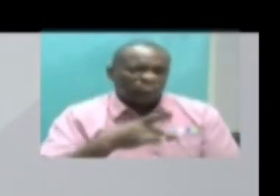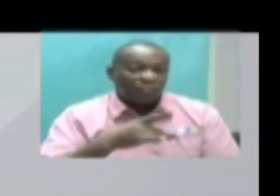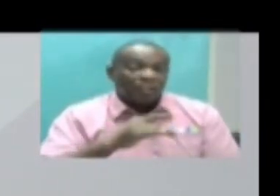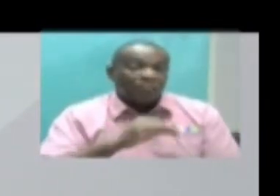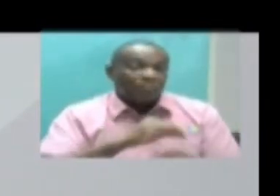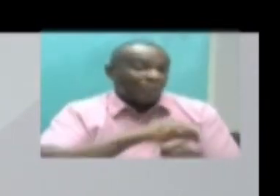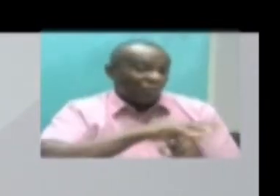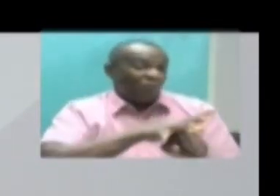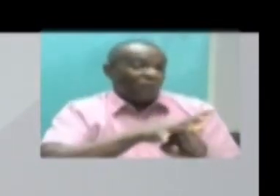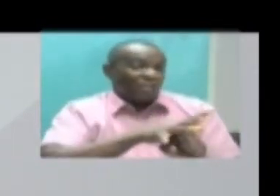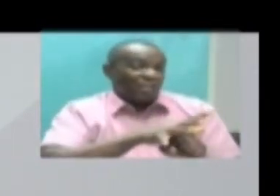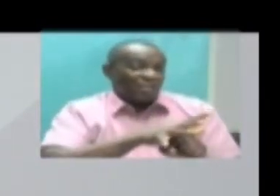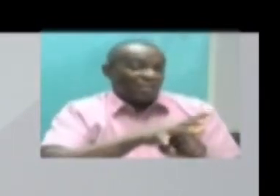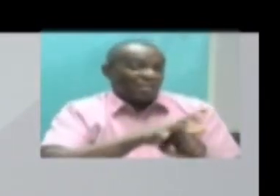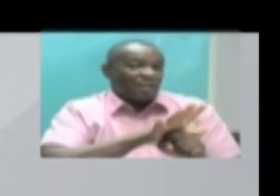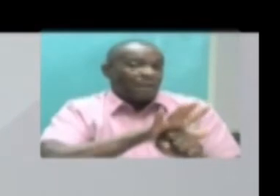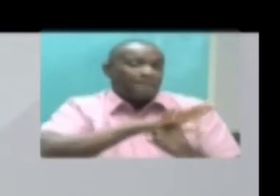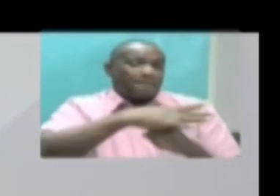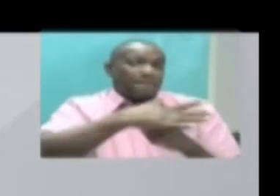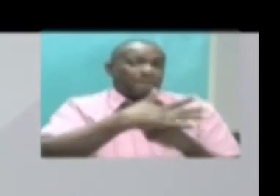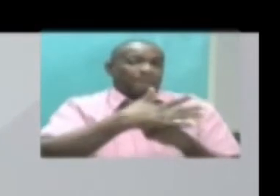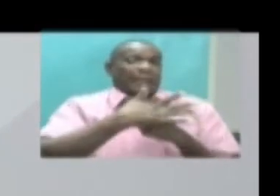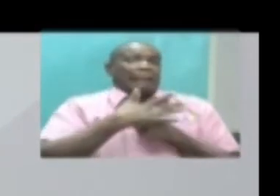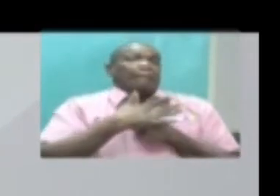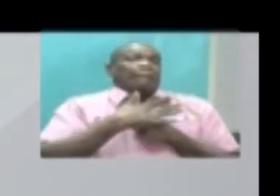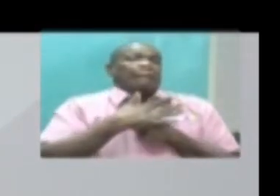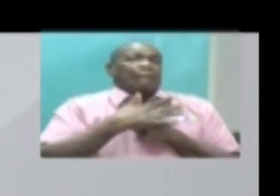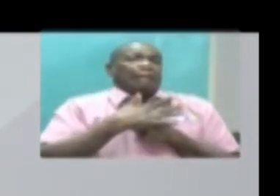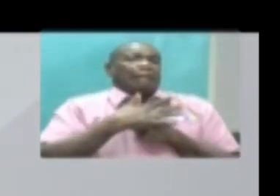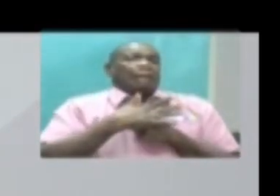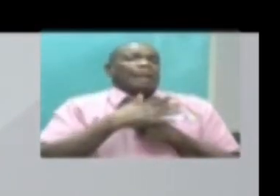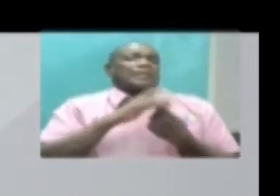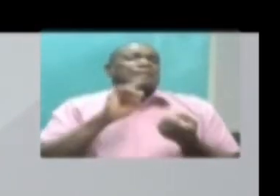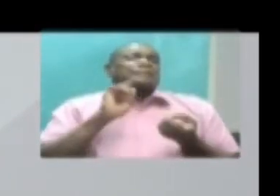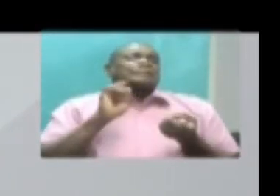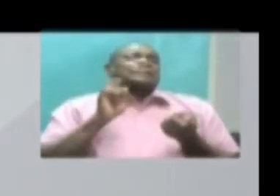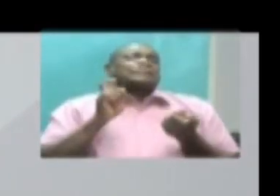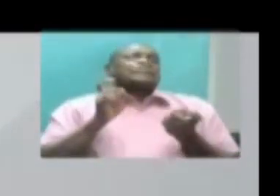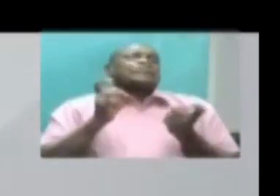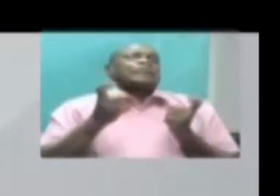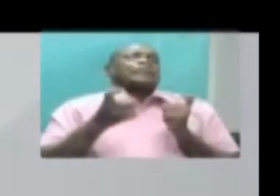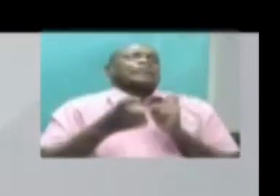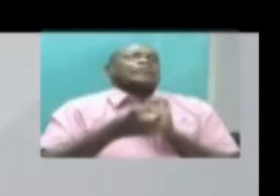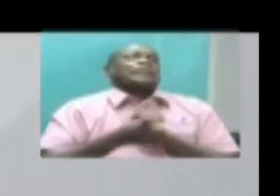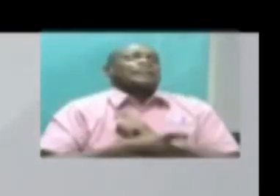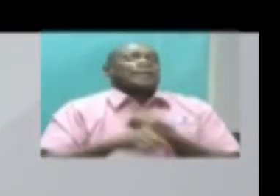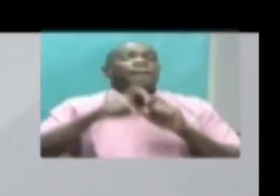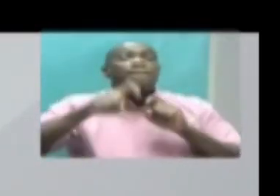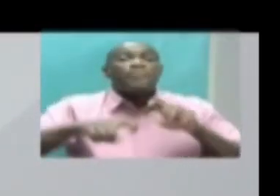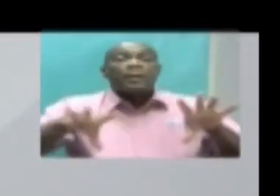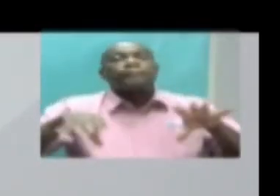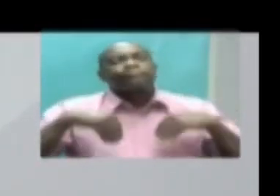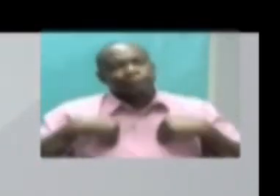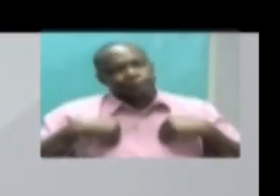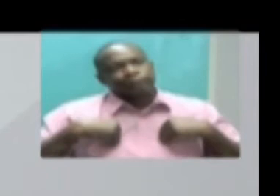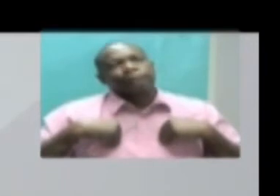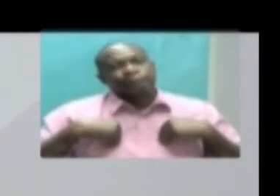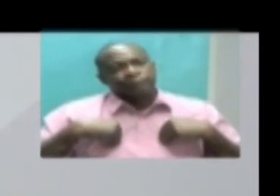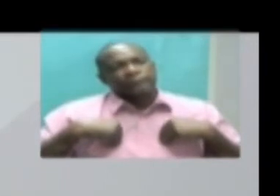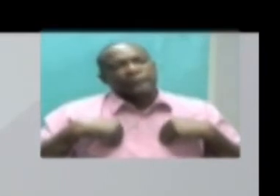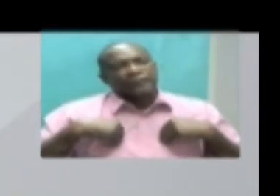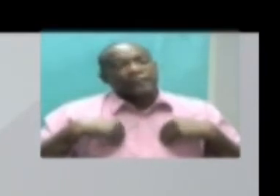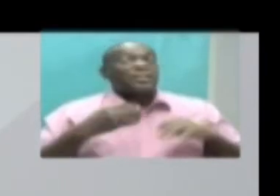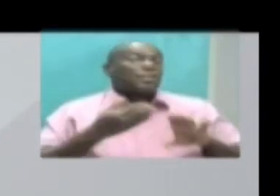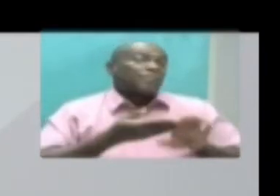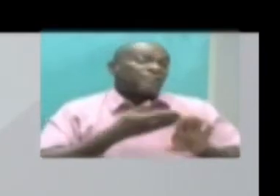direction that let's just say we were walking, now we have to speed up. We are running at a high